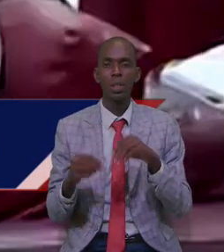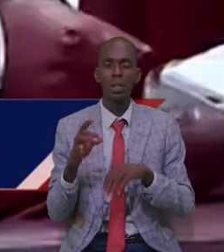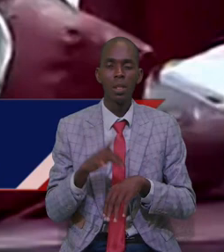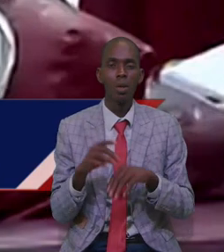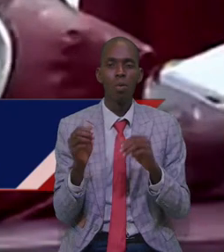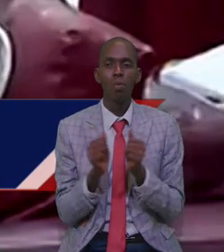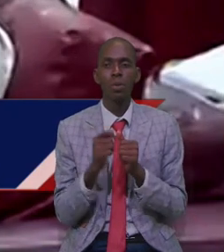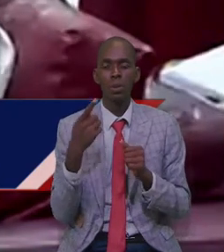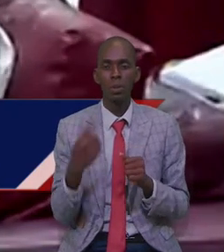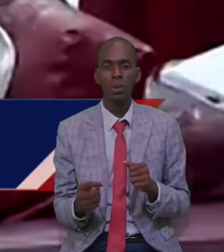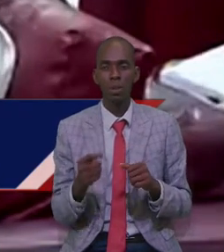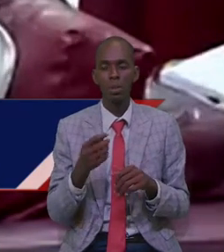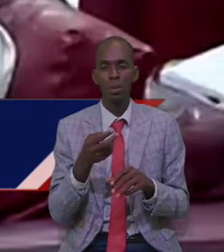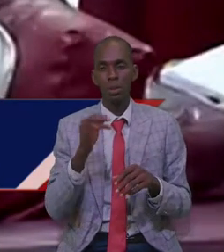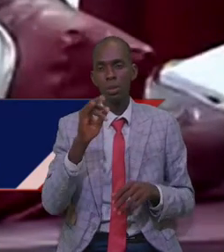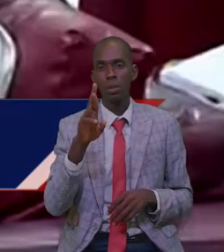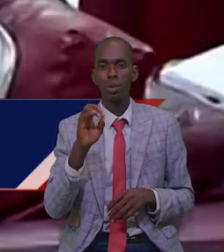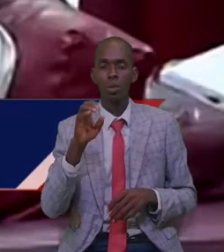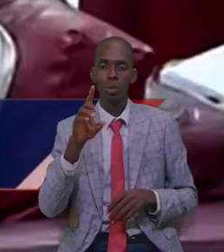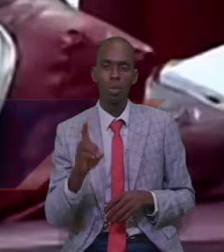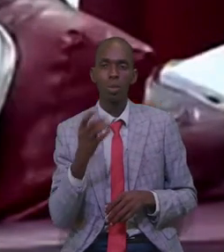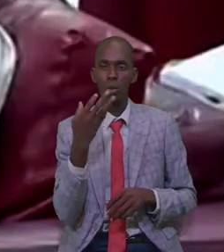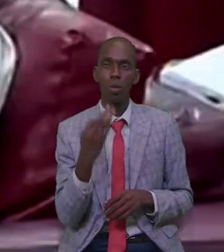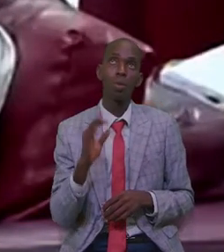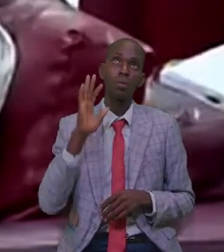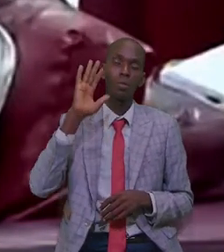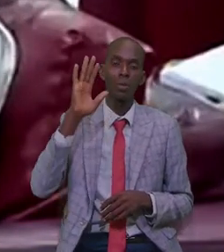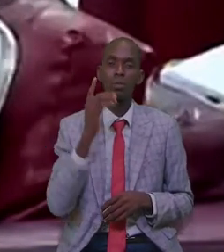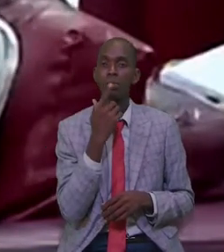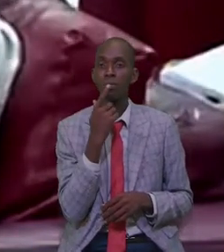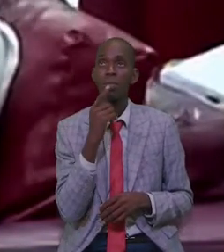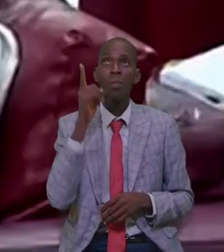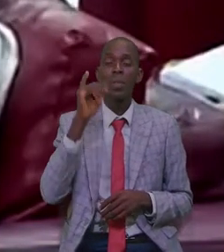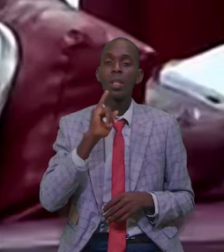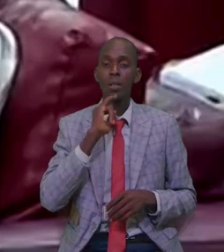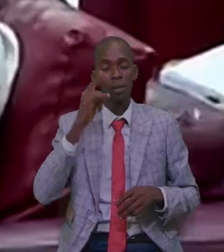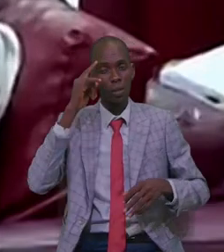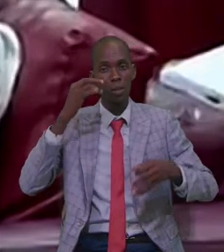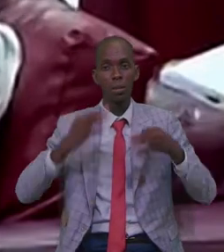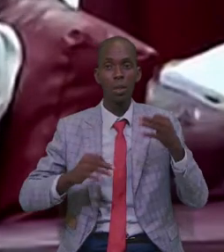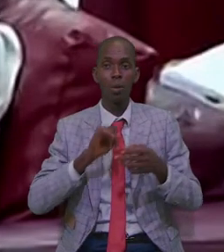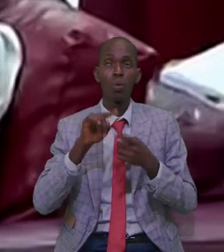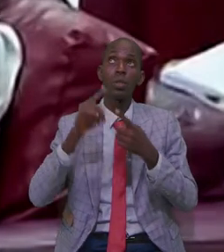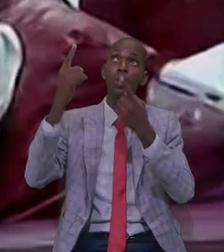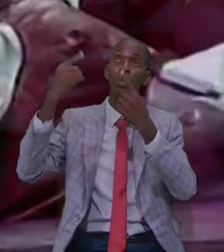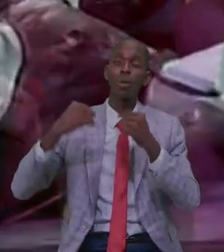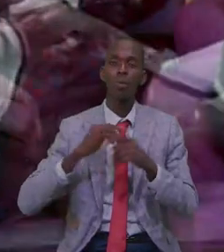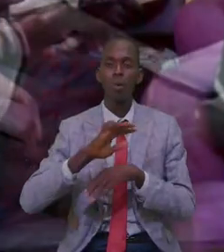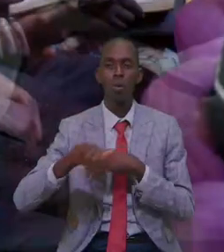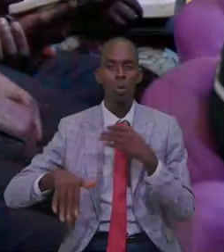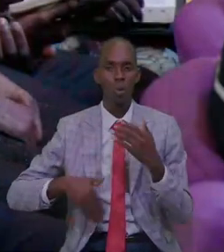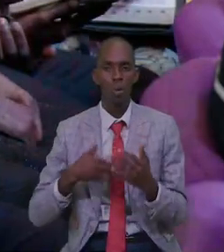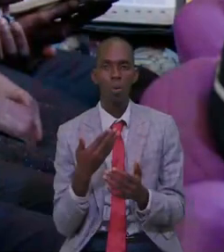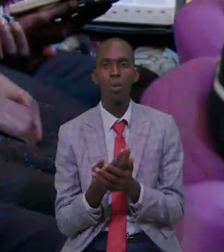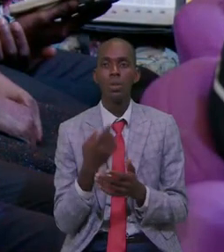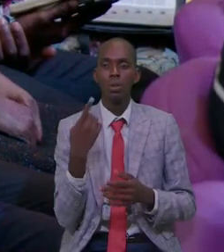the rod of his mouth. He's judge. And when he comes, all the world empires,